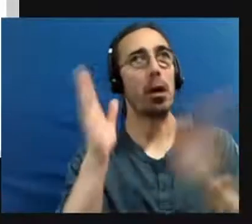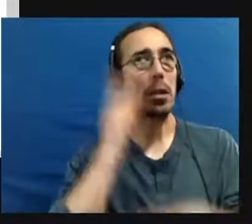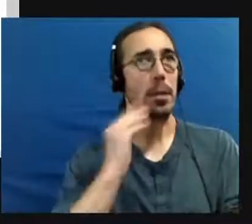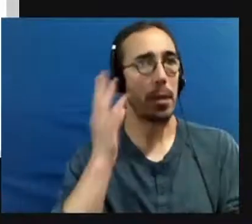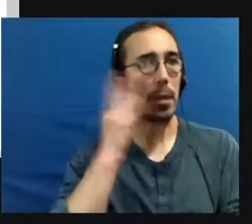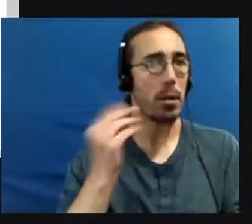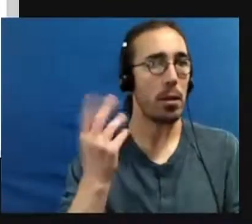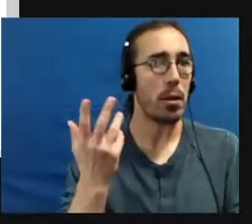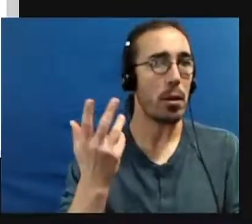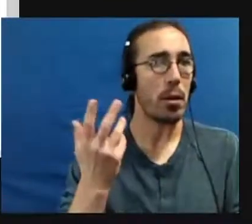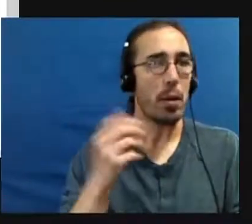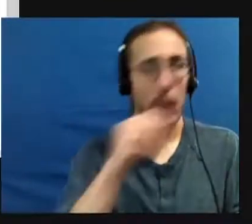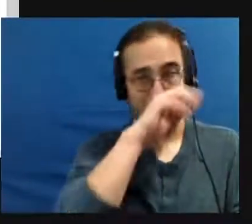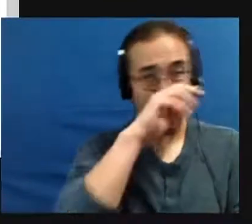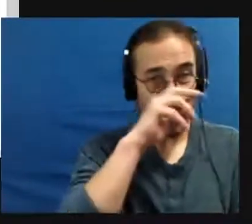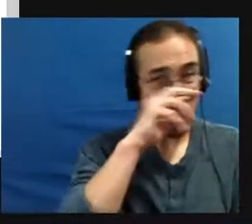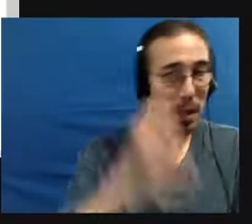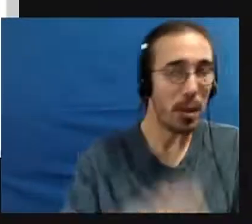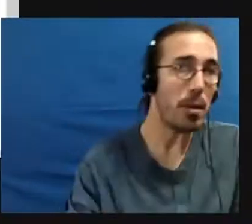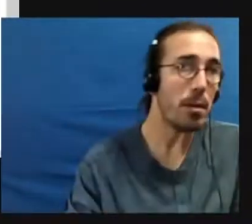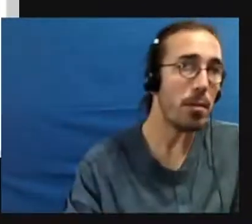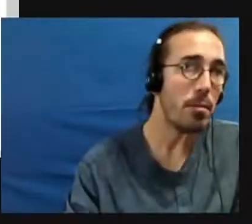of view.